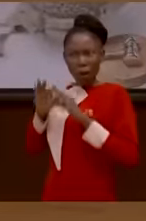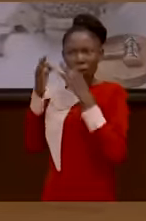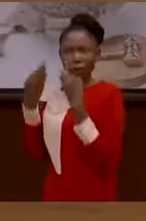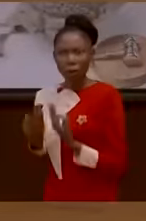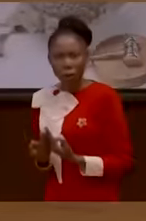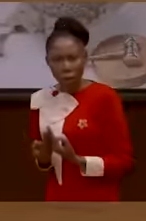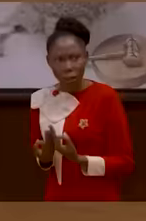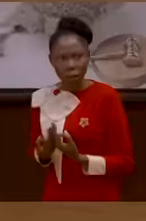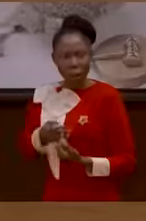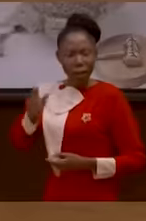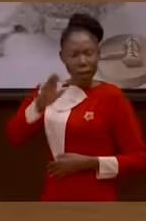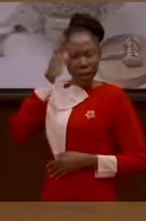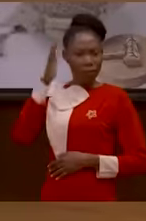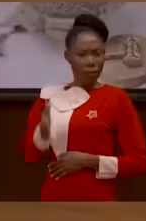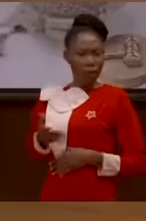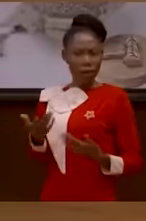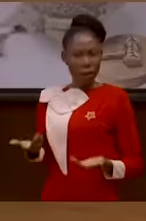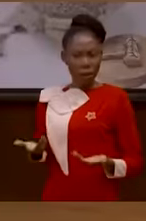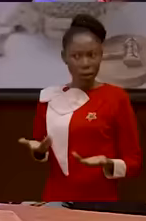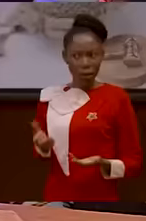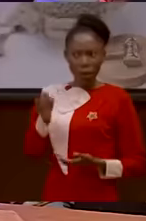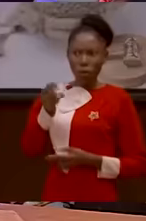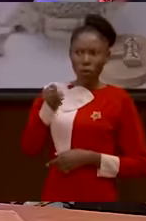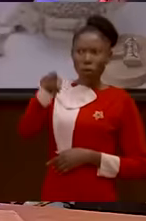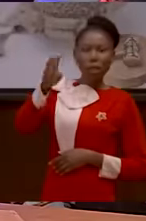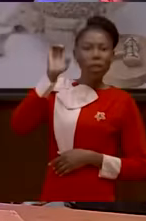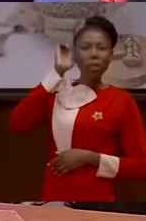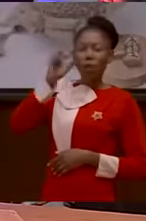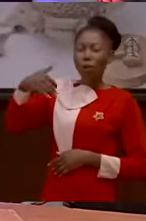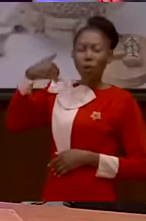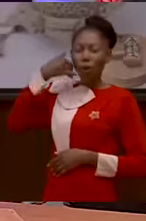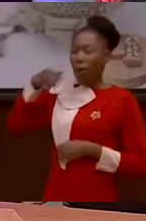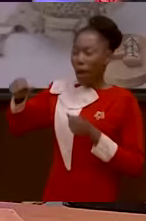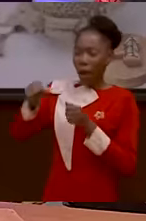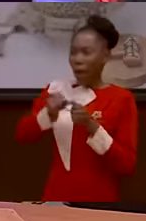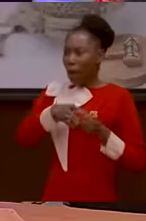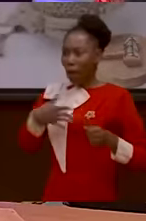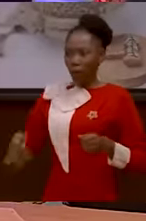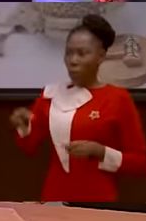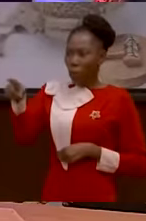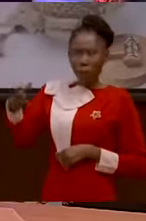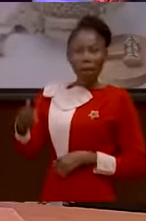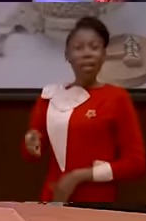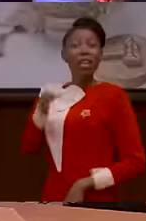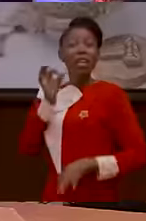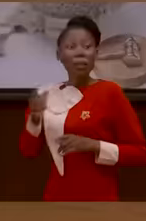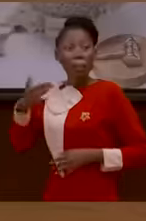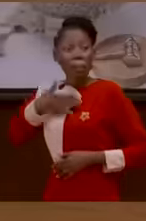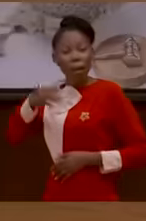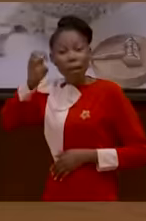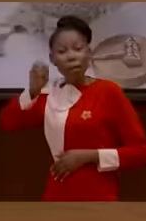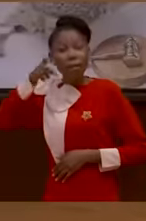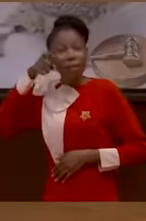never introduced her to any of them. So she called everybody, including my ex. Mm-hmm. She called my